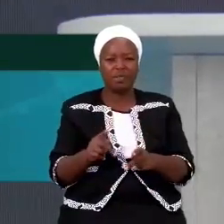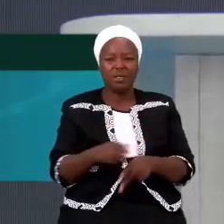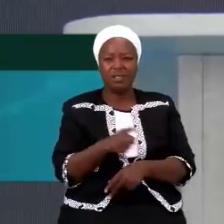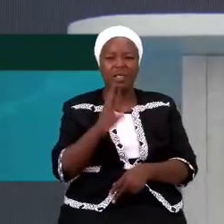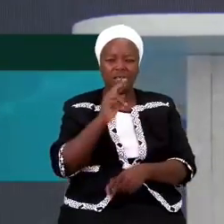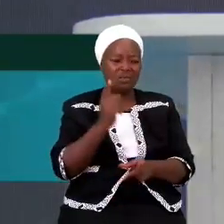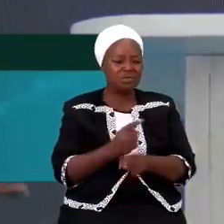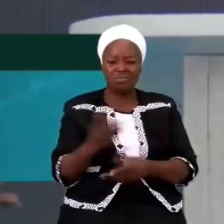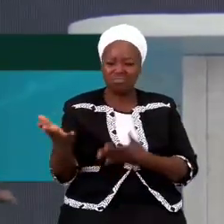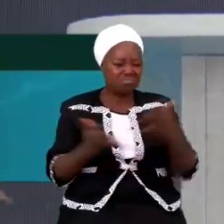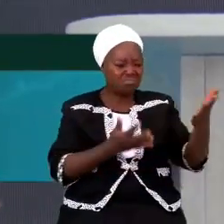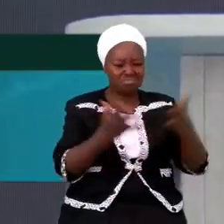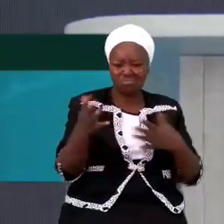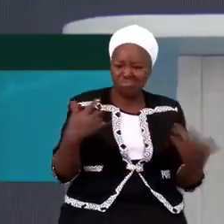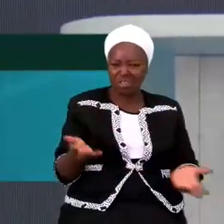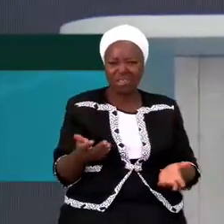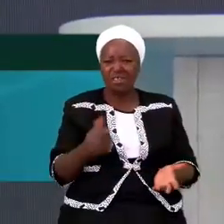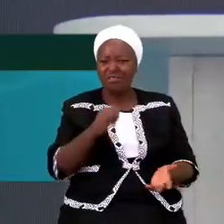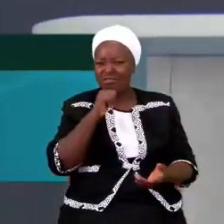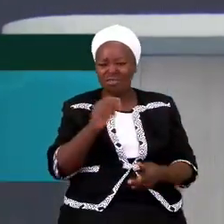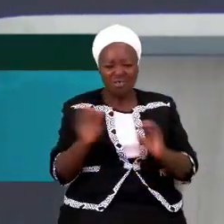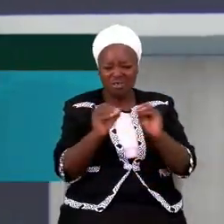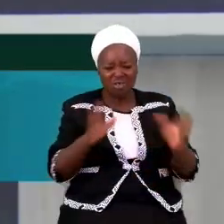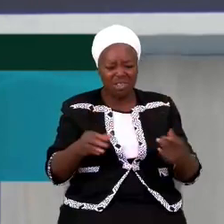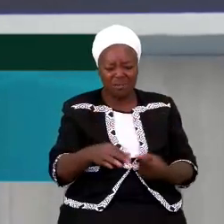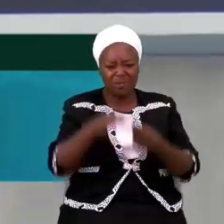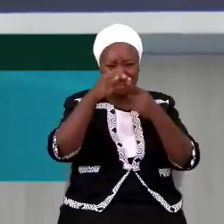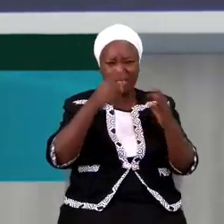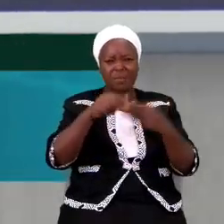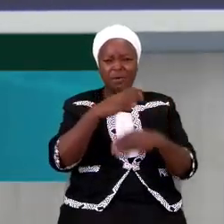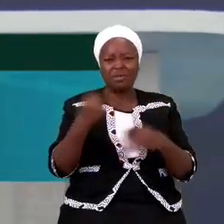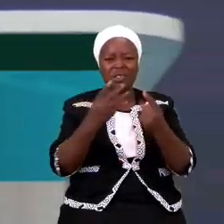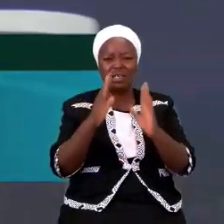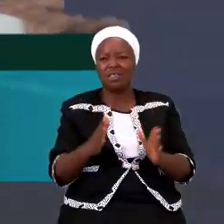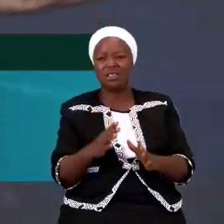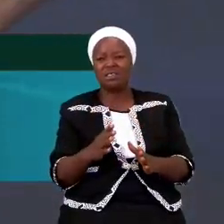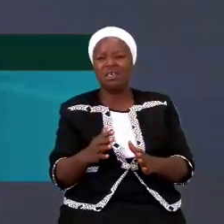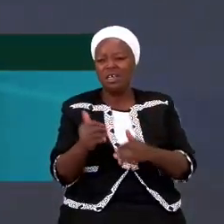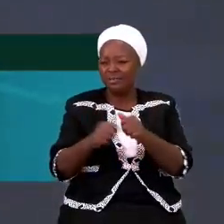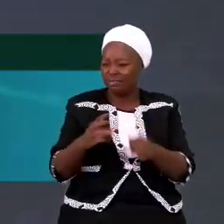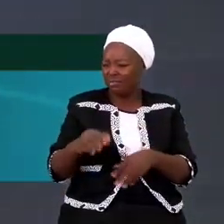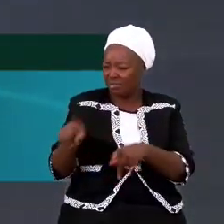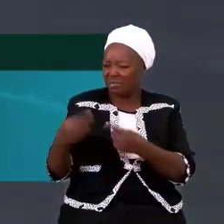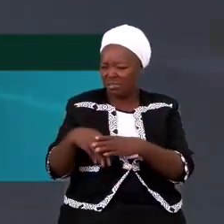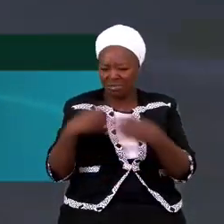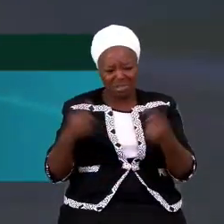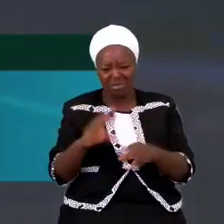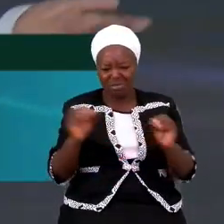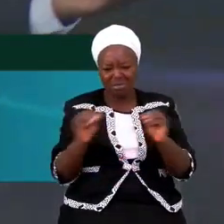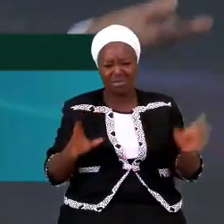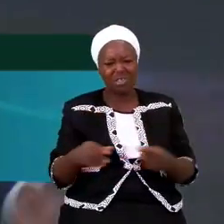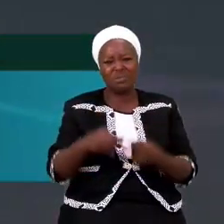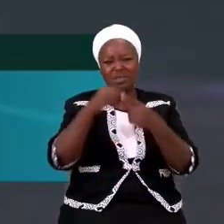he sins. Nothing special about a sinner. Everybody lies and he tells lies too.